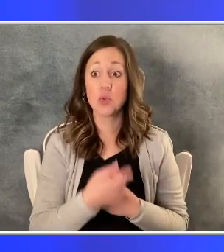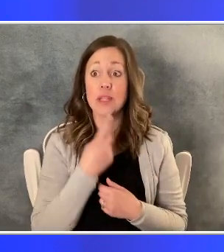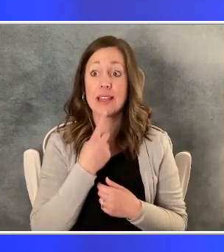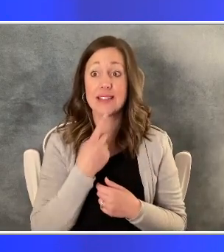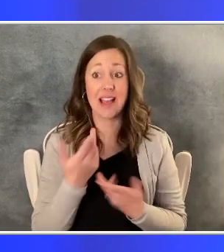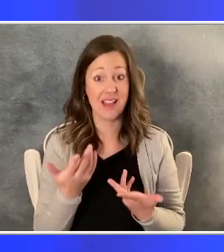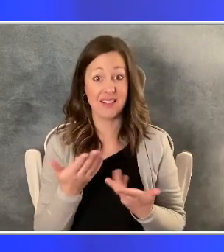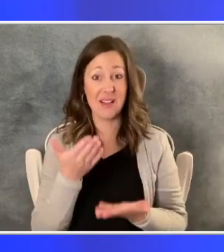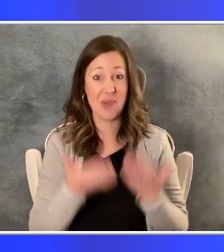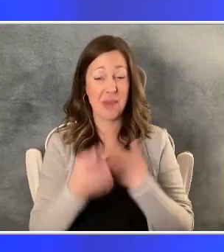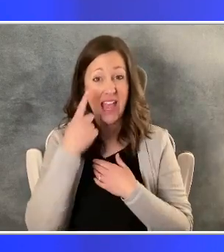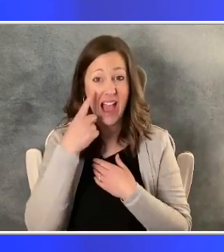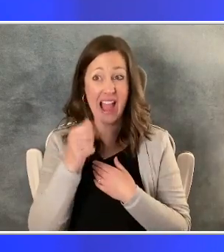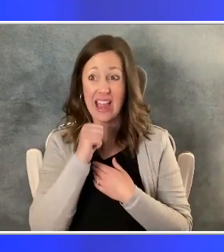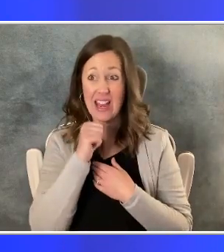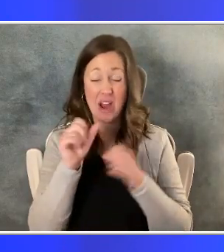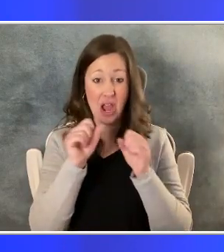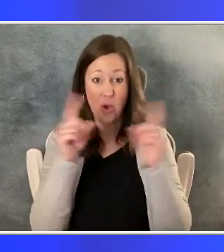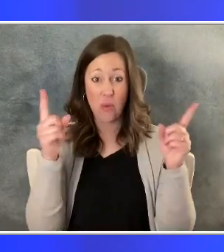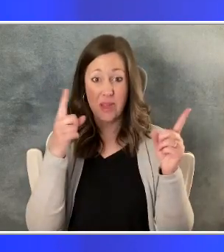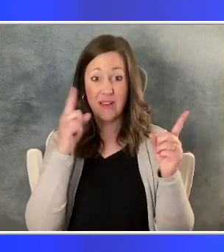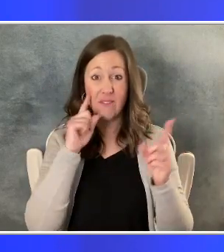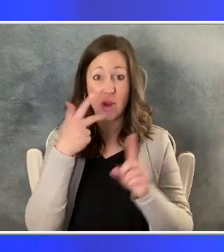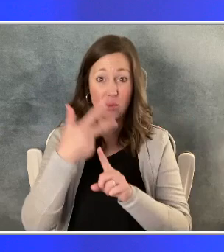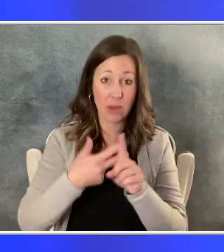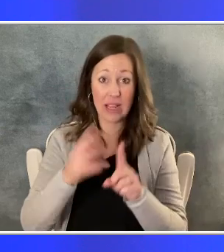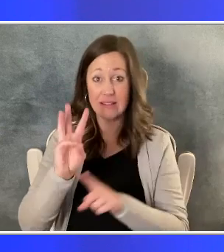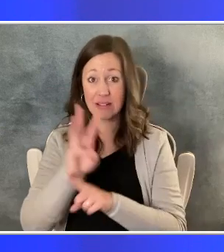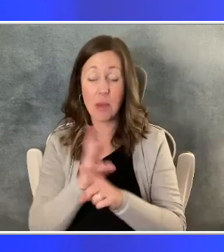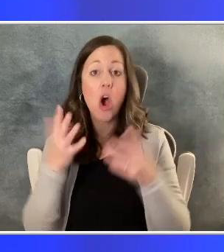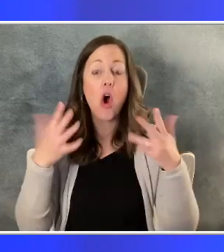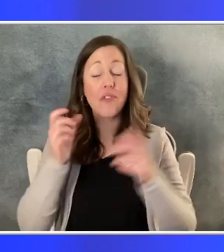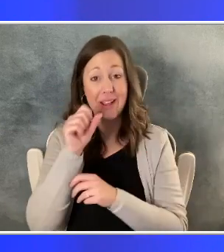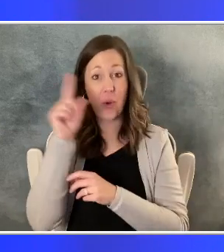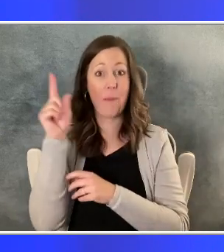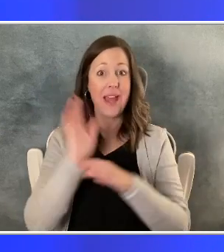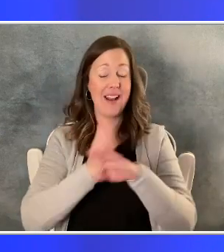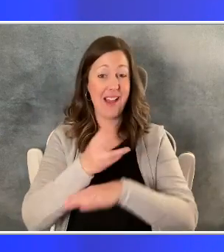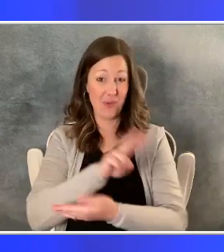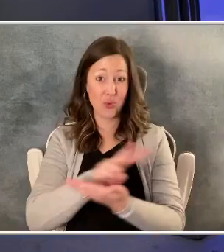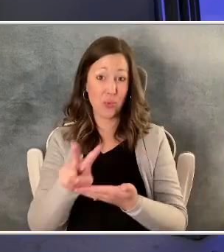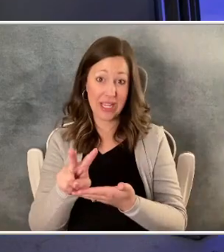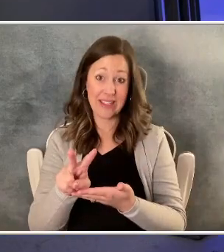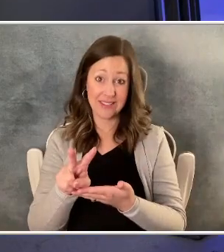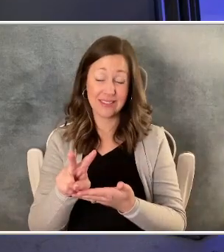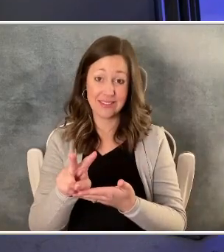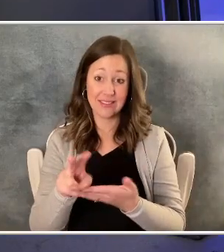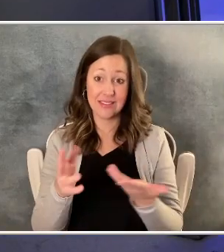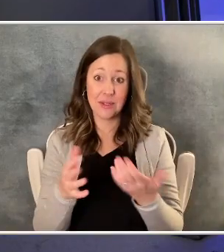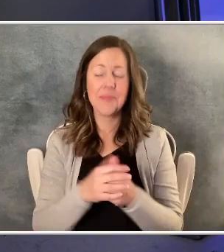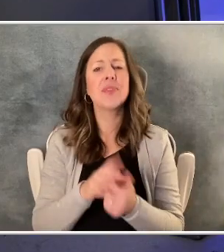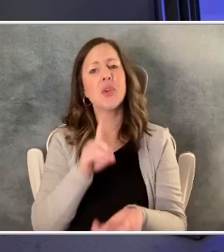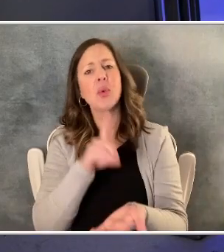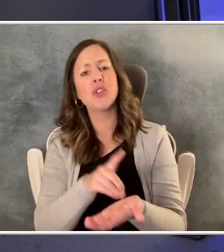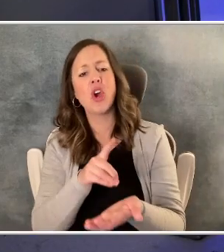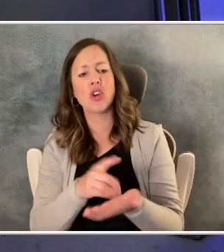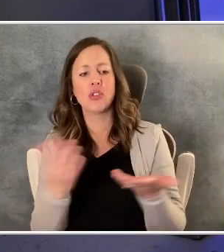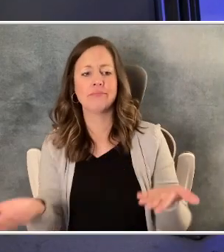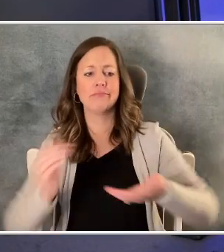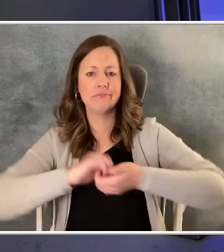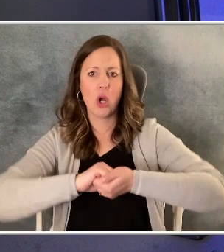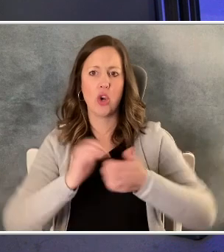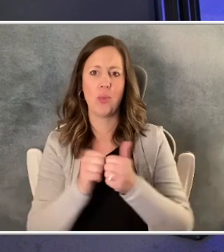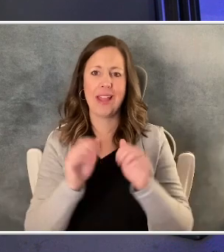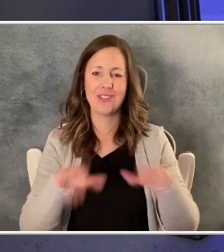to 6 months. I think 2 weeks in, it was already open, almost like it was before the procedure. And Dr. Cunningham, of course, we partner with Children's Mercy quite